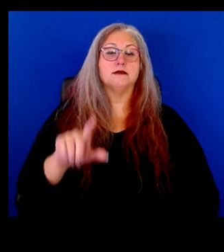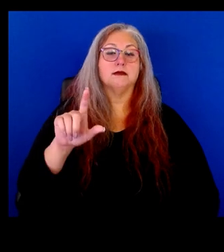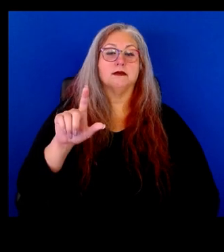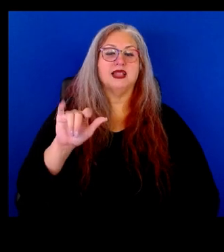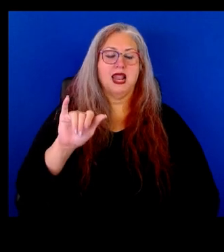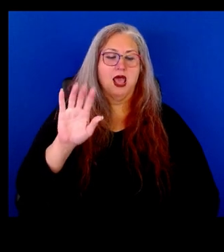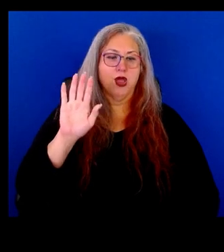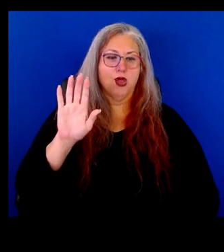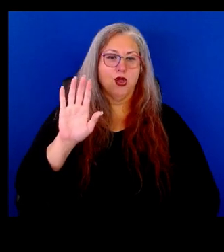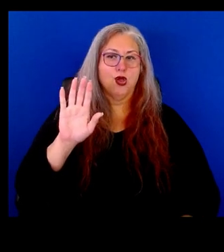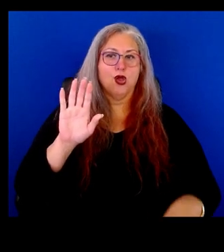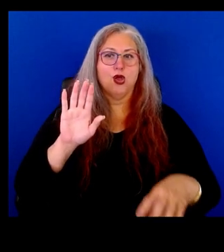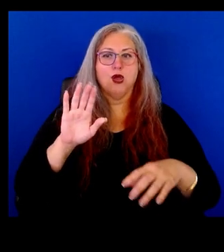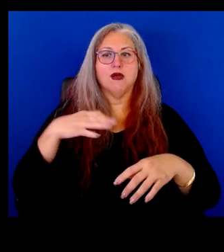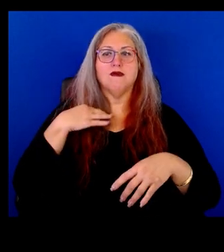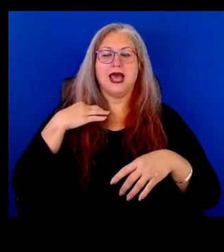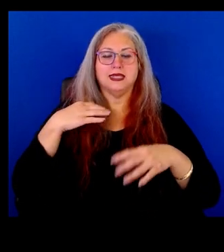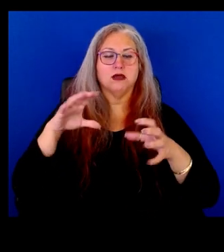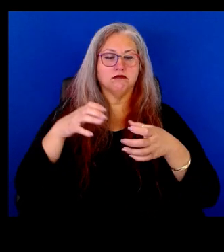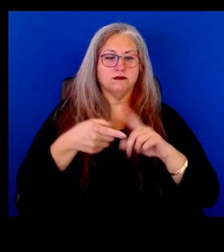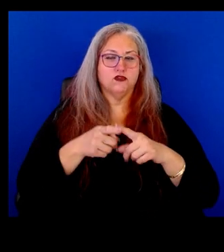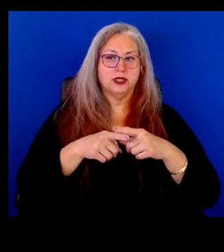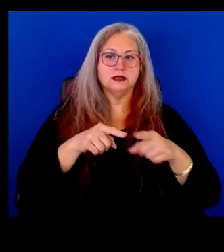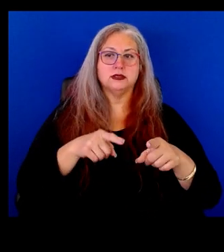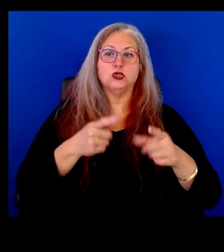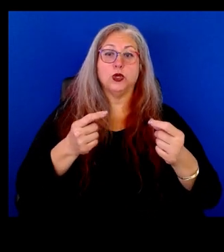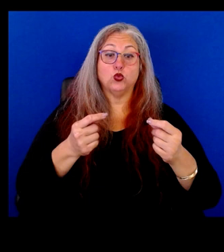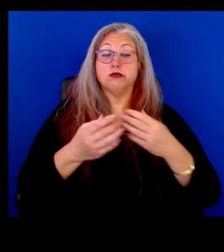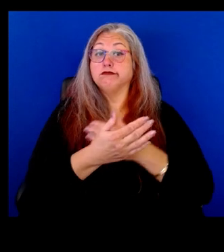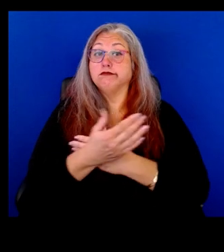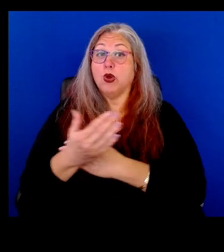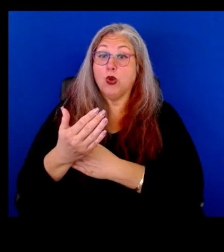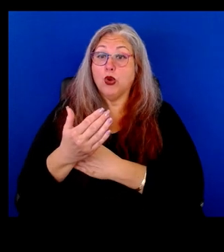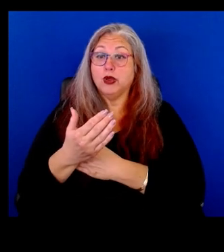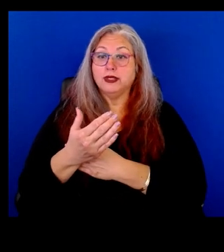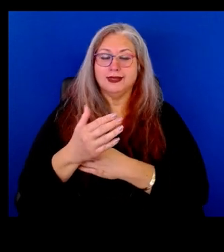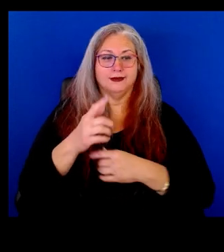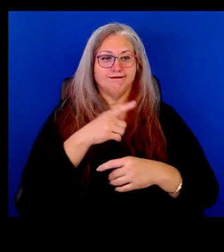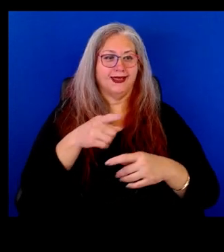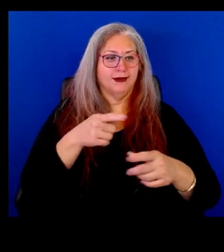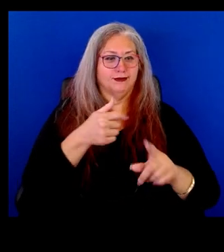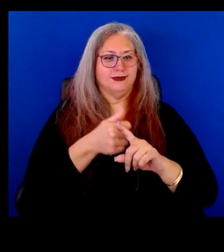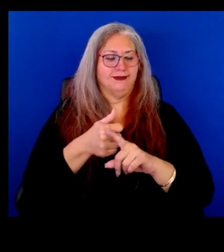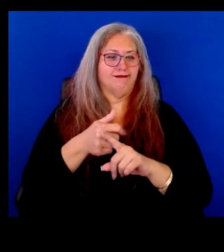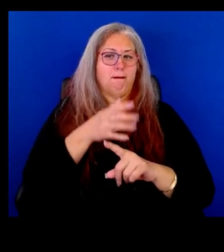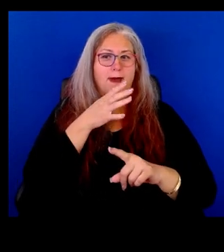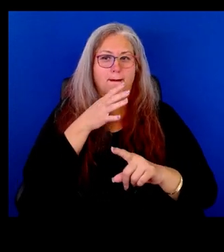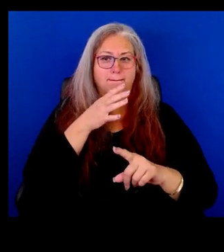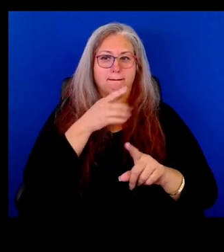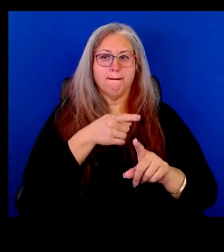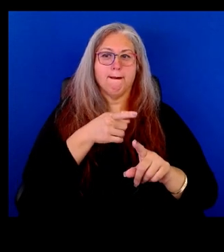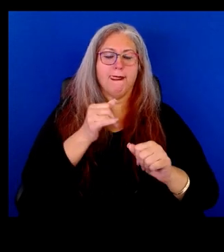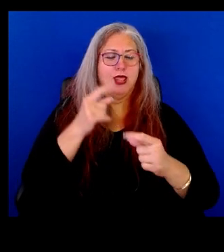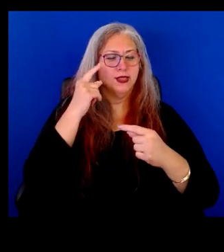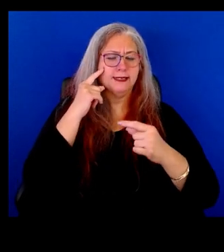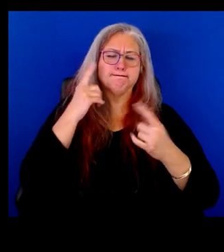Leila and her volunteer friends would in the morning as mothers try to